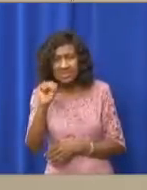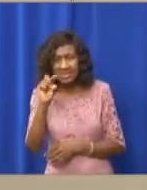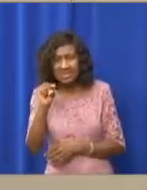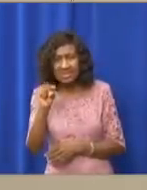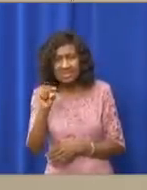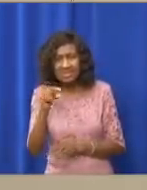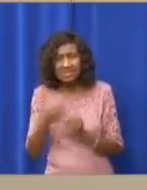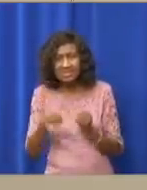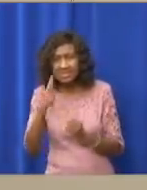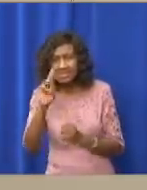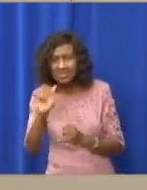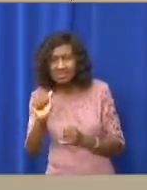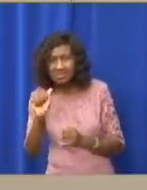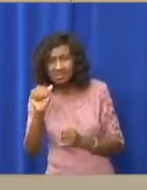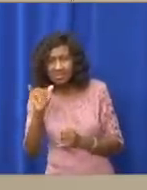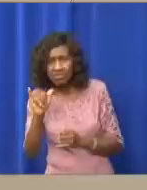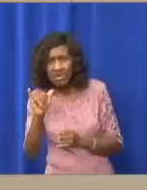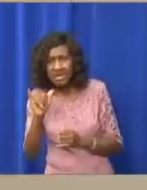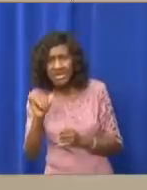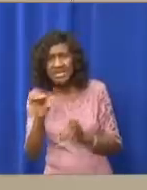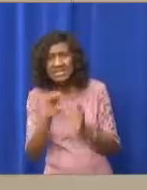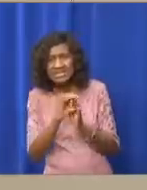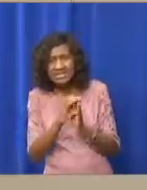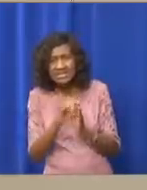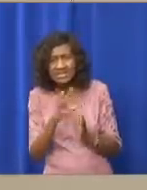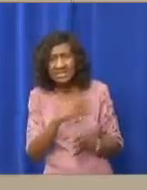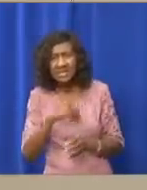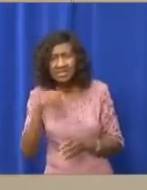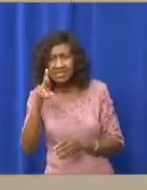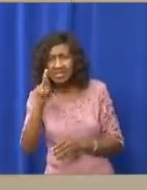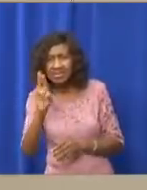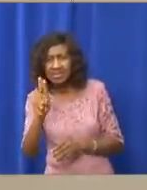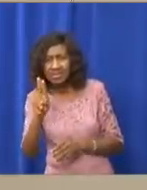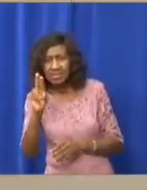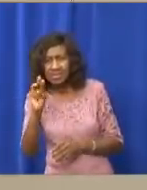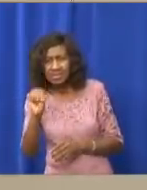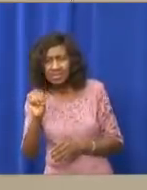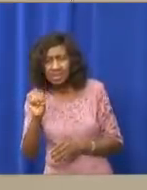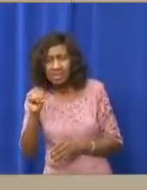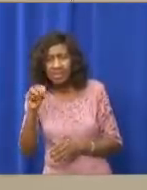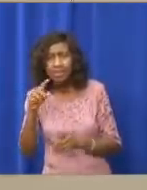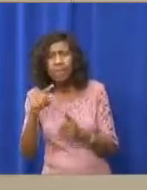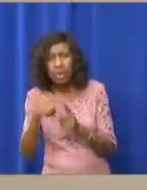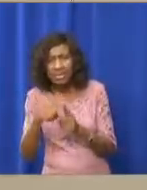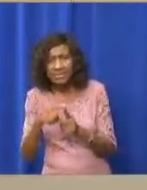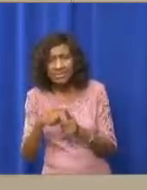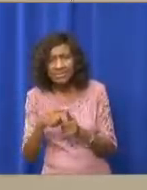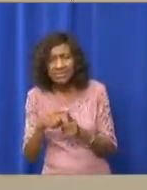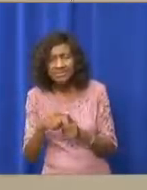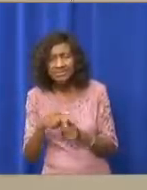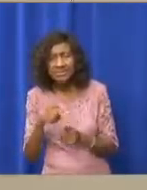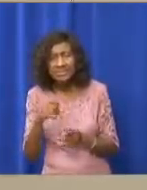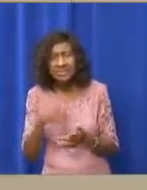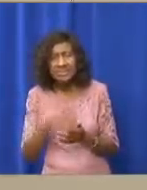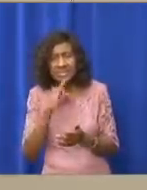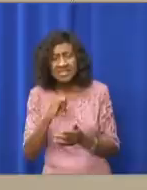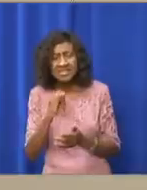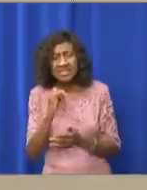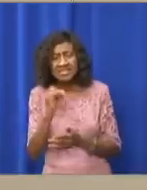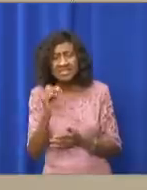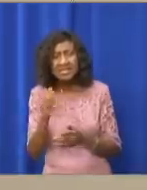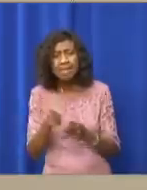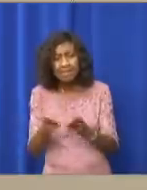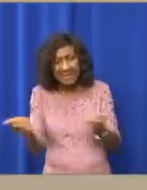Point area generally is one of our major marine attractions. It is